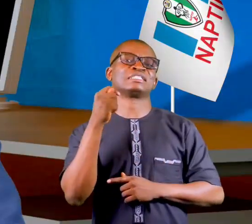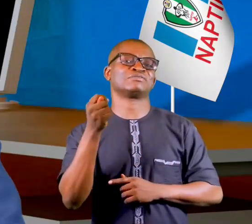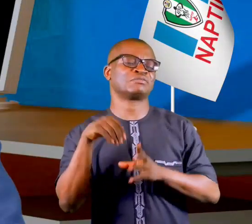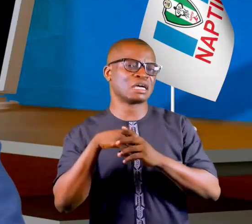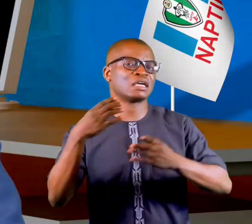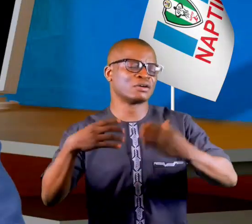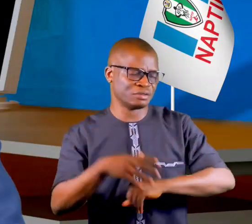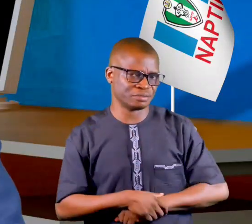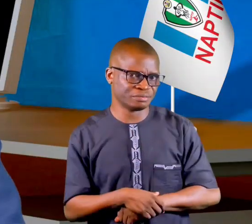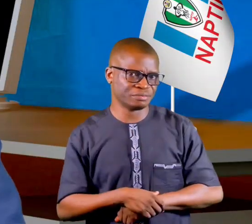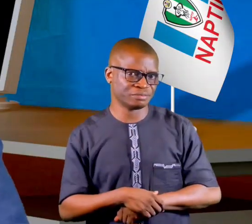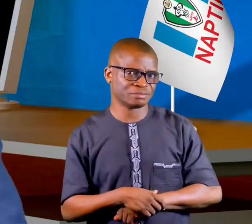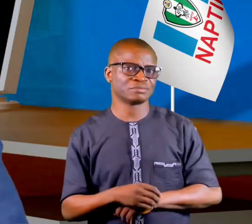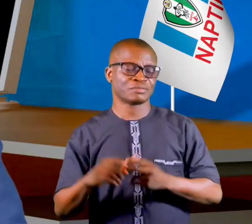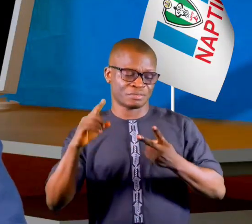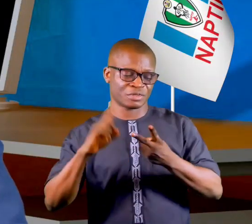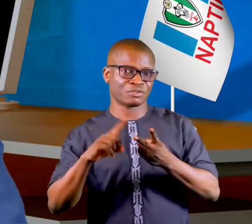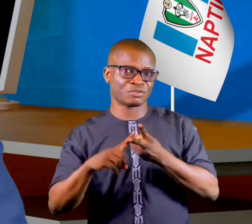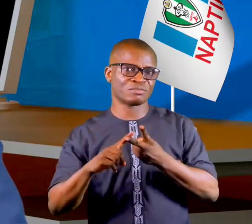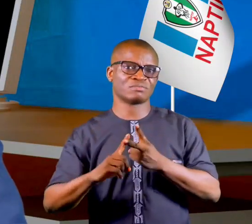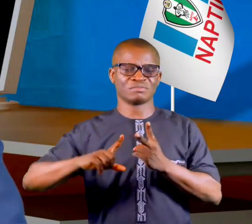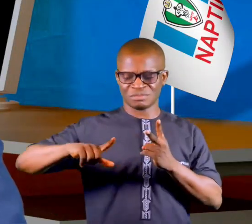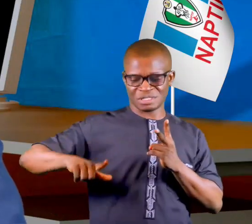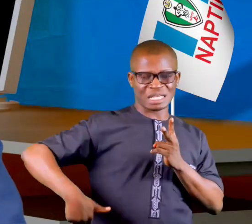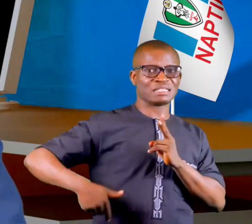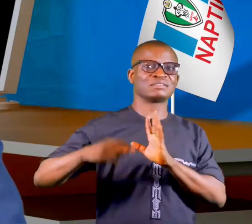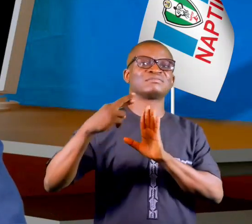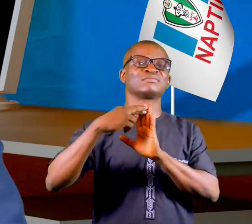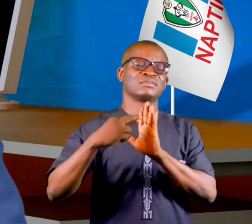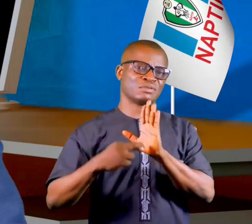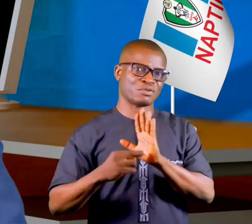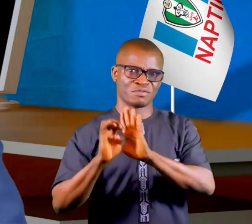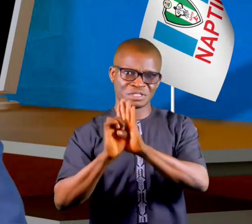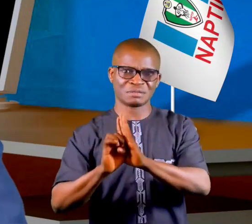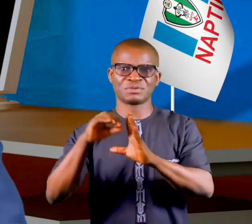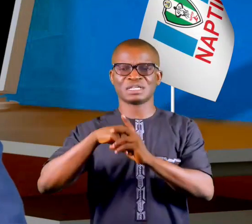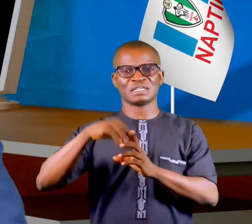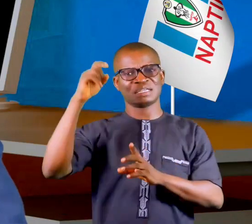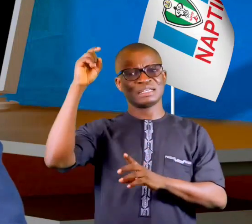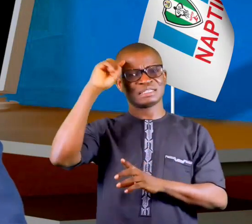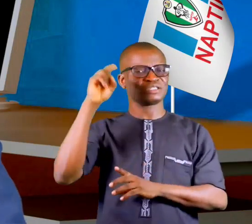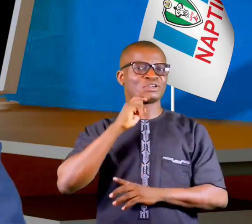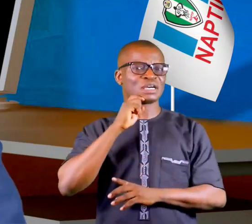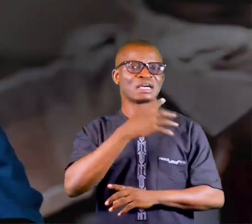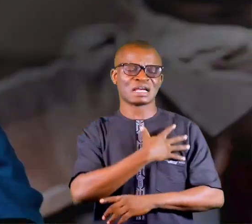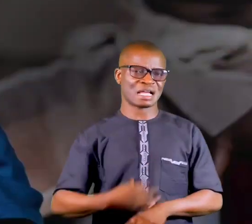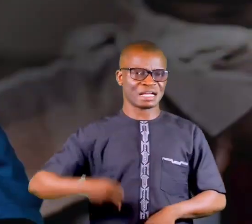the issue of late reporting. In the case of sexual and gender-based